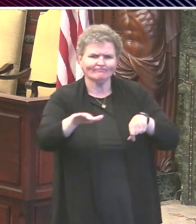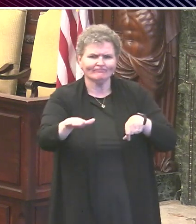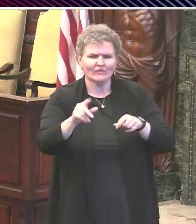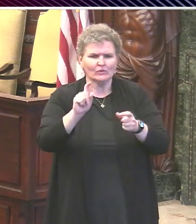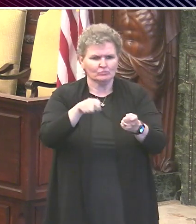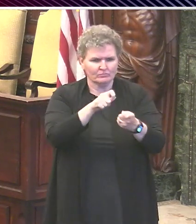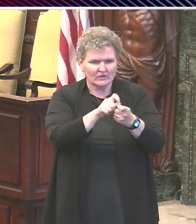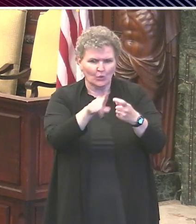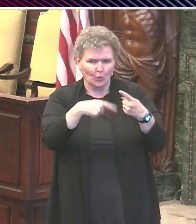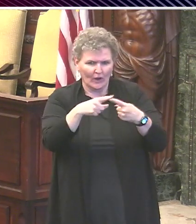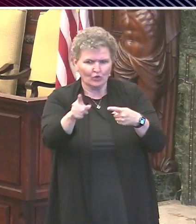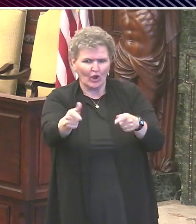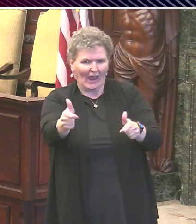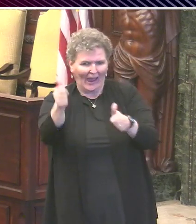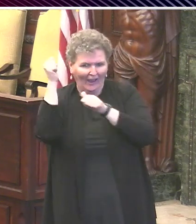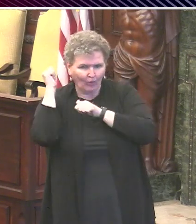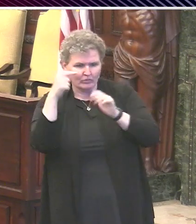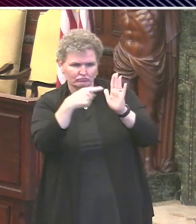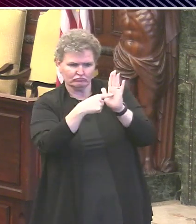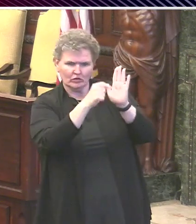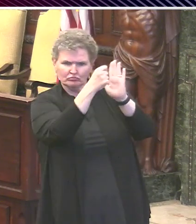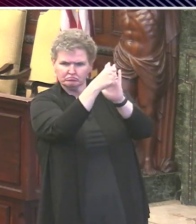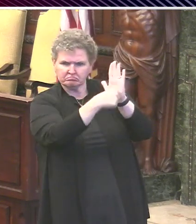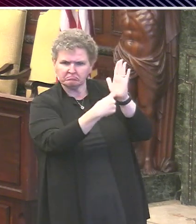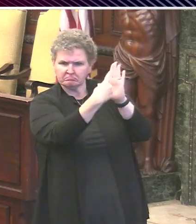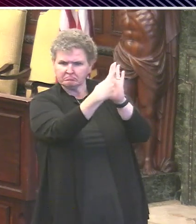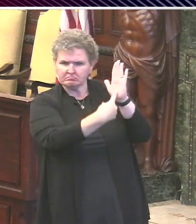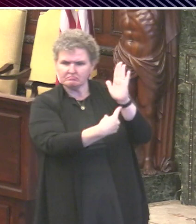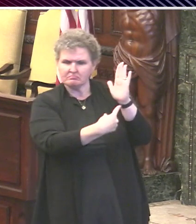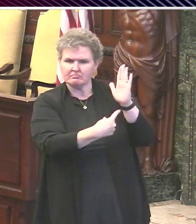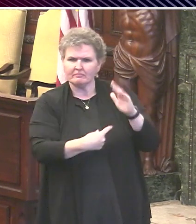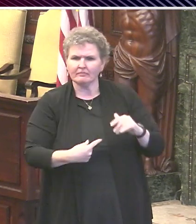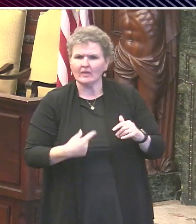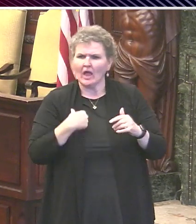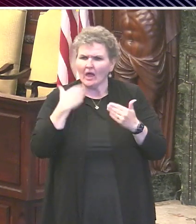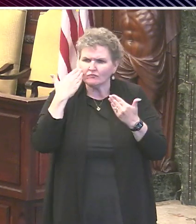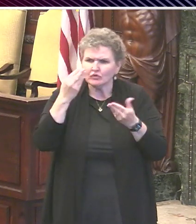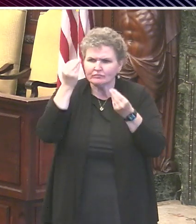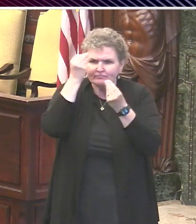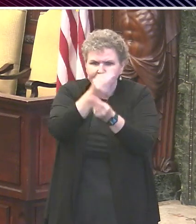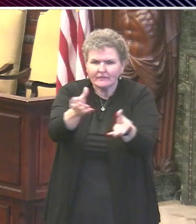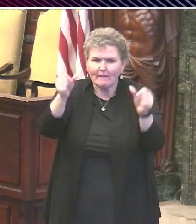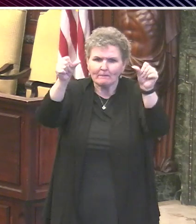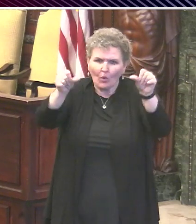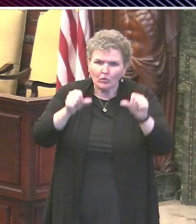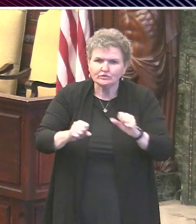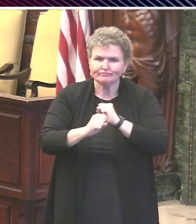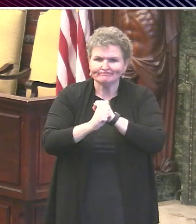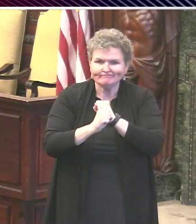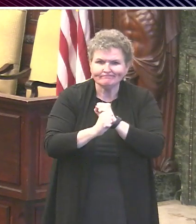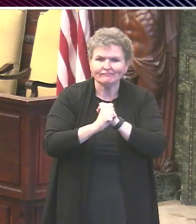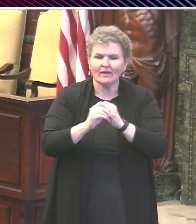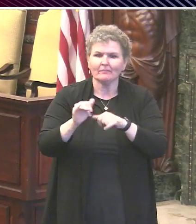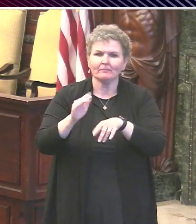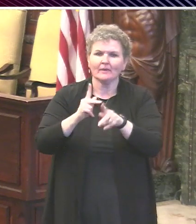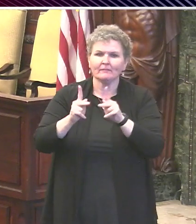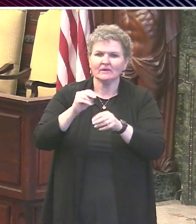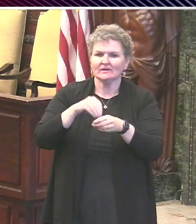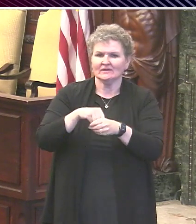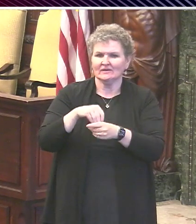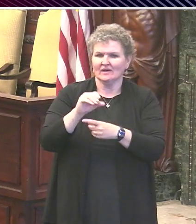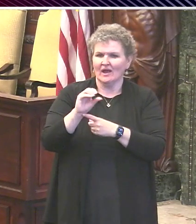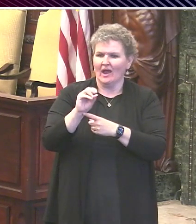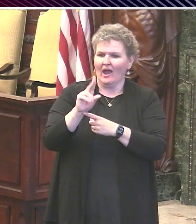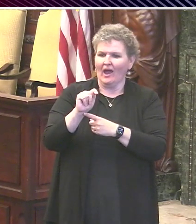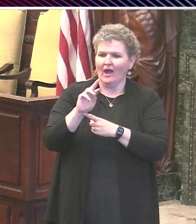specific and a time that those individuals will have to leave. From that point forward, outreach is invested heavily